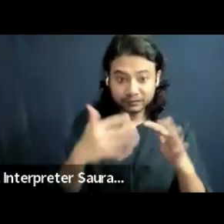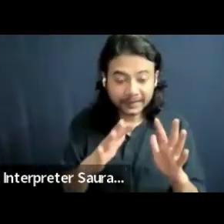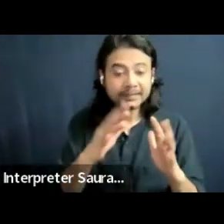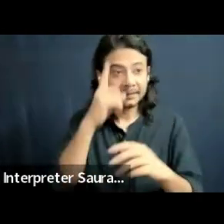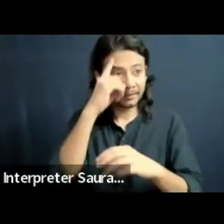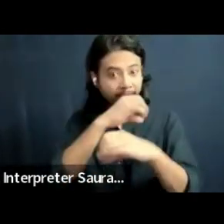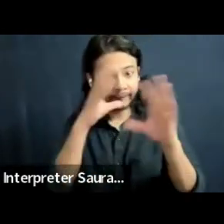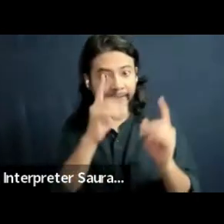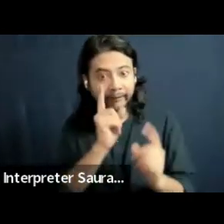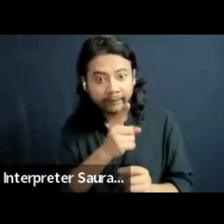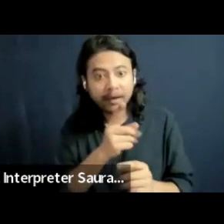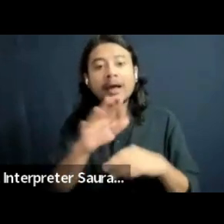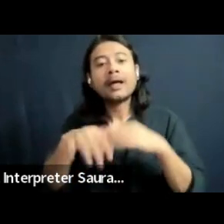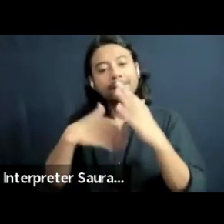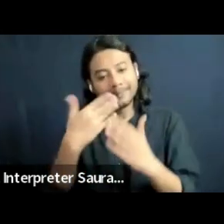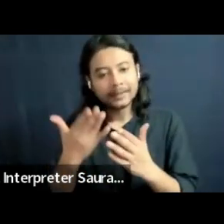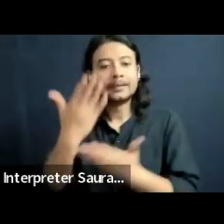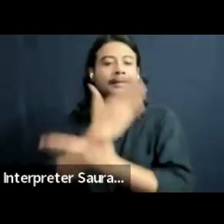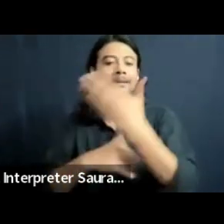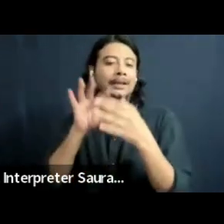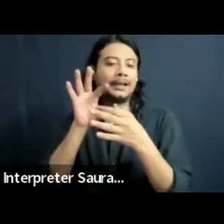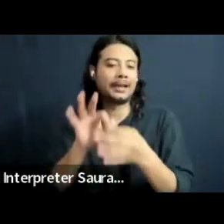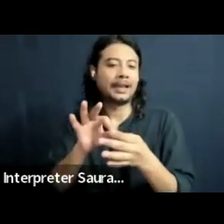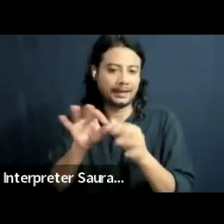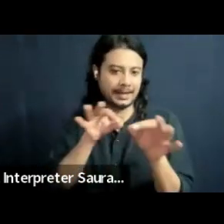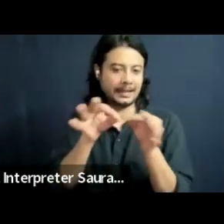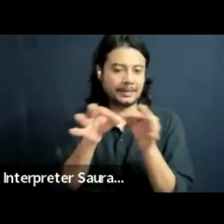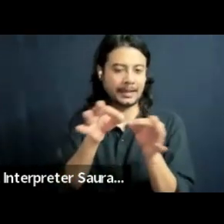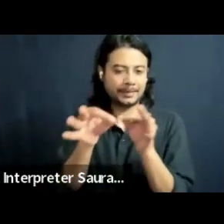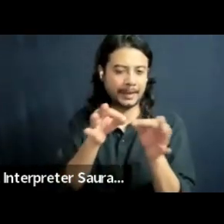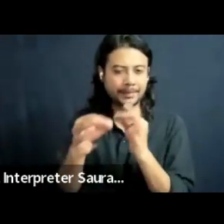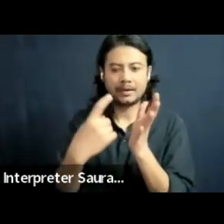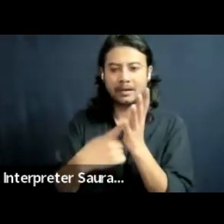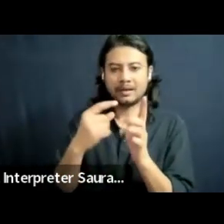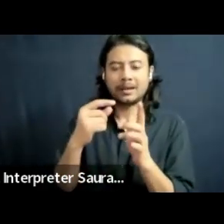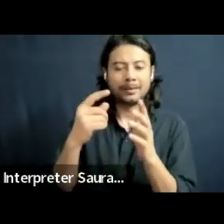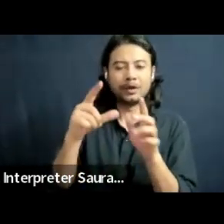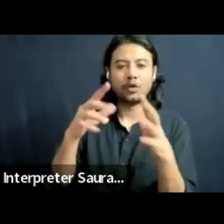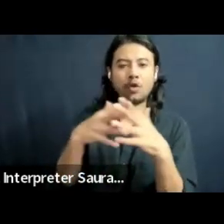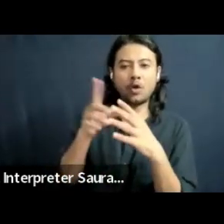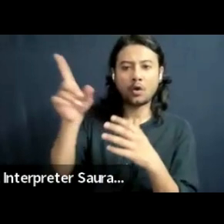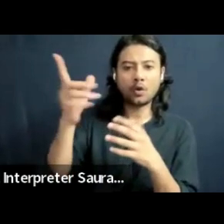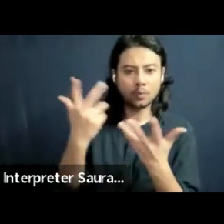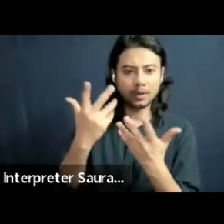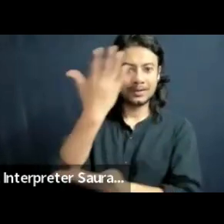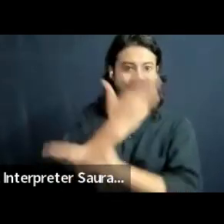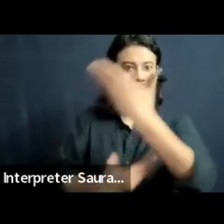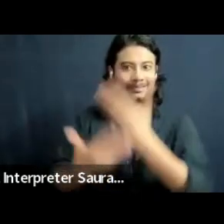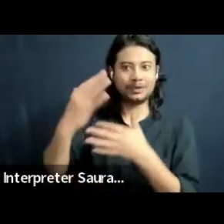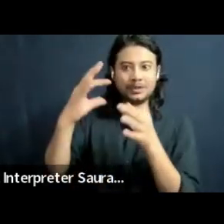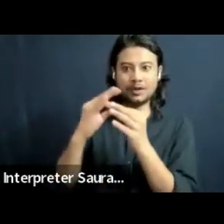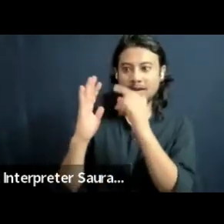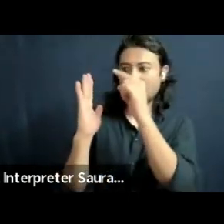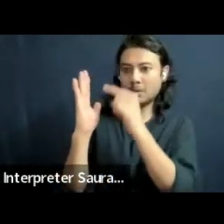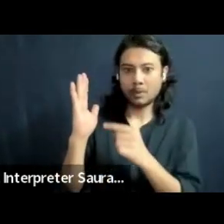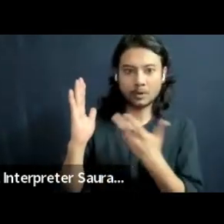the definition, what the law says about, what are different models and how these models have evolved over the years,